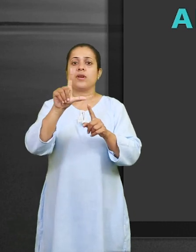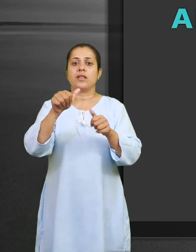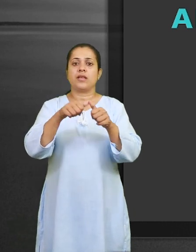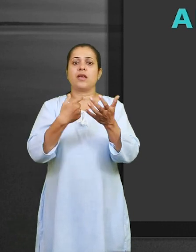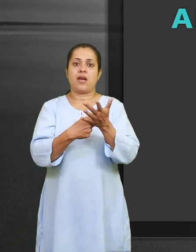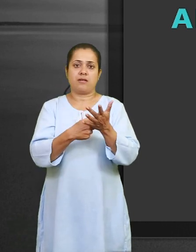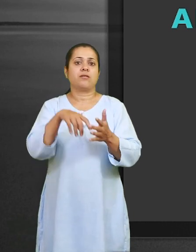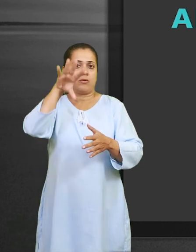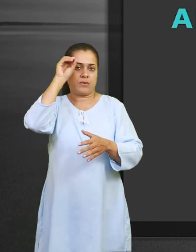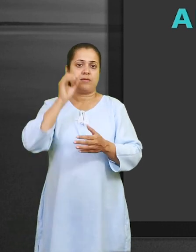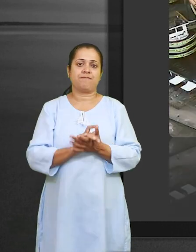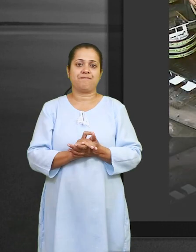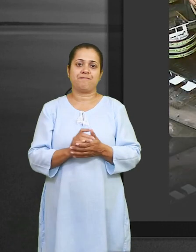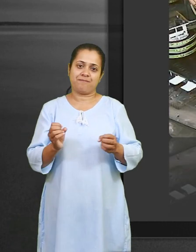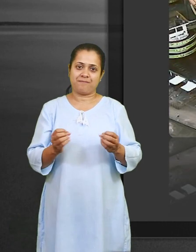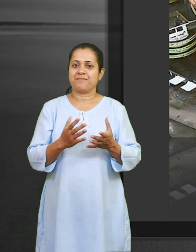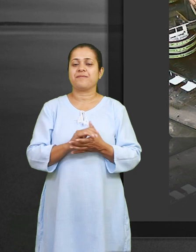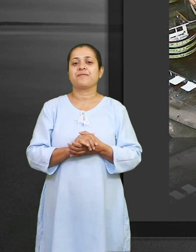let's begin.